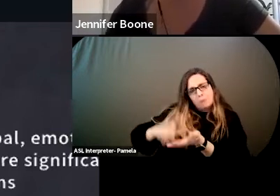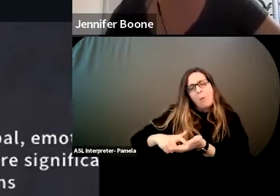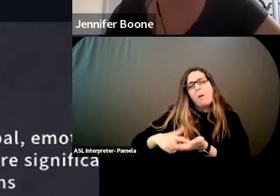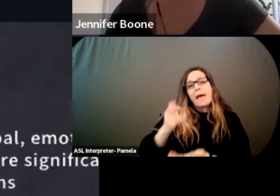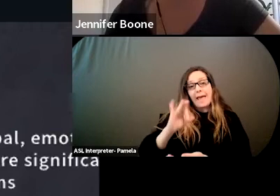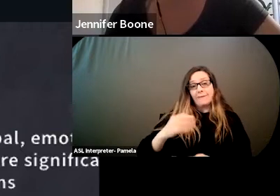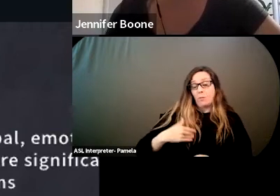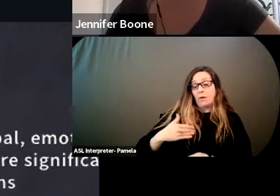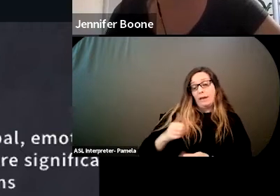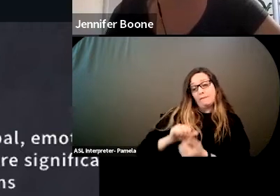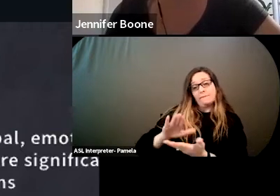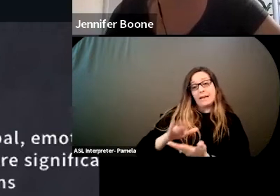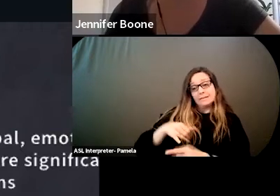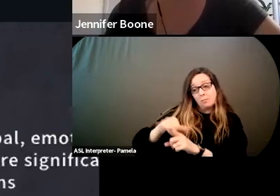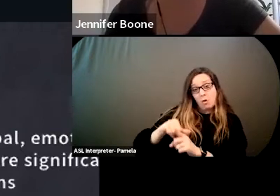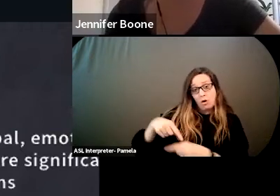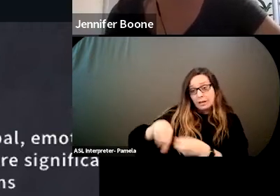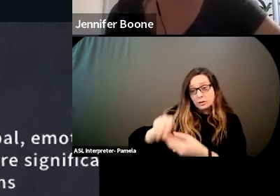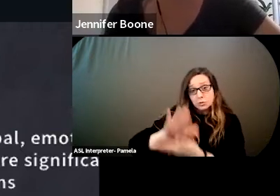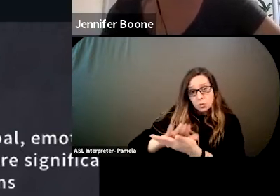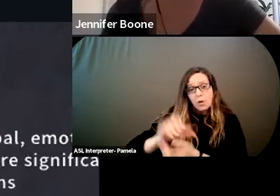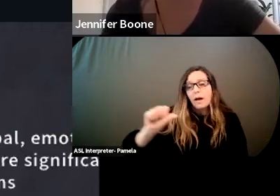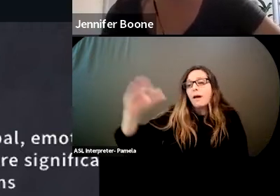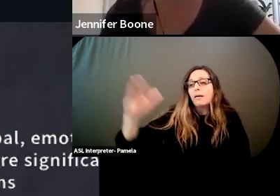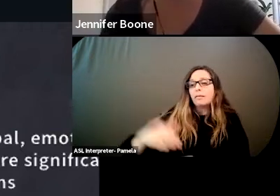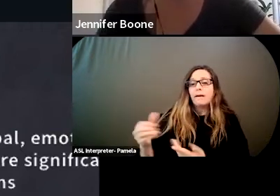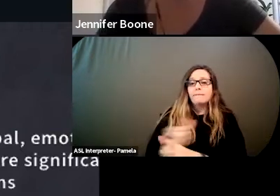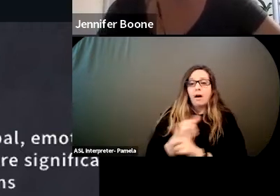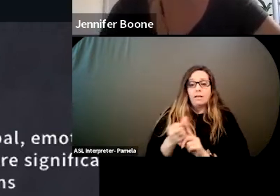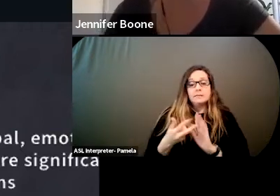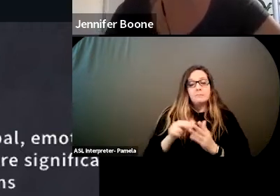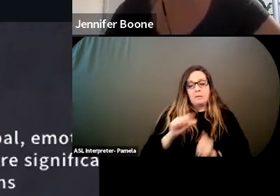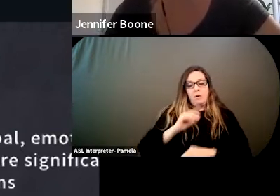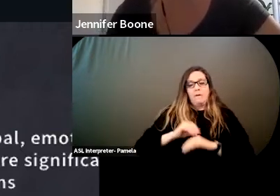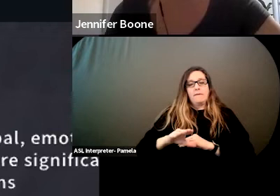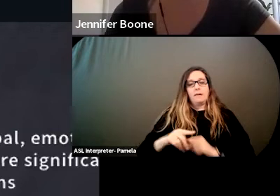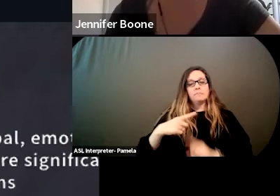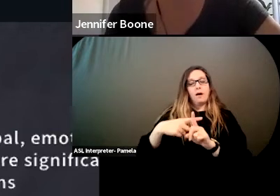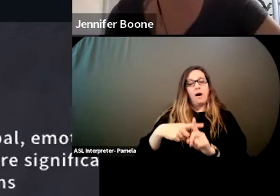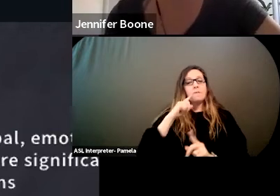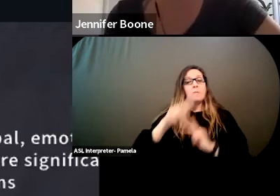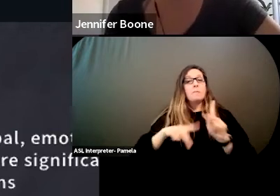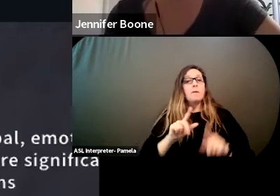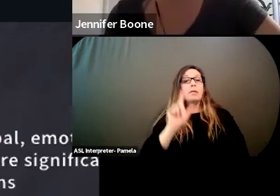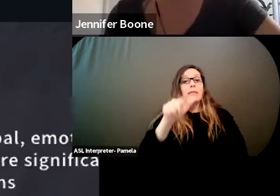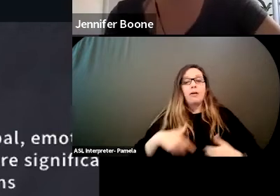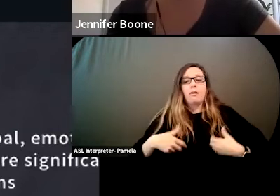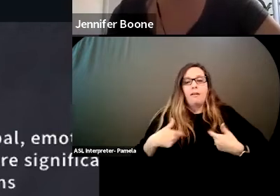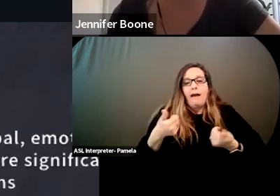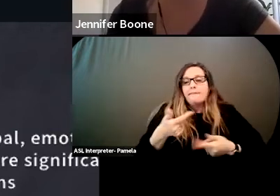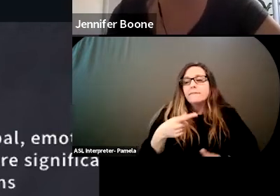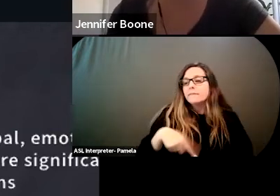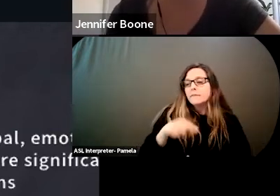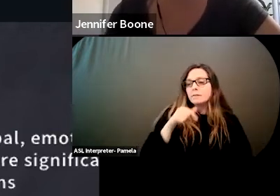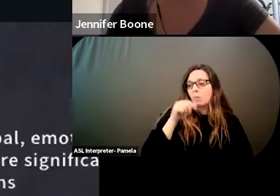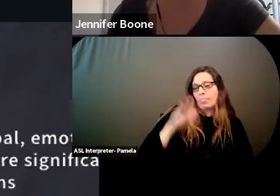violence within the queer community and among queer adults later in life. And additionally, there's a need to educate and train service providers on the unique